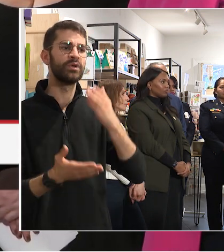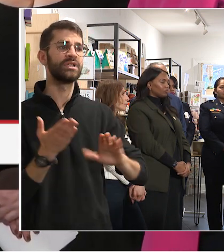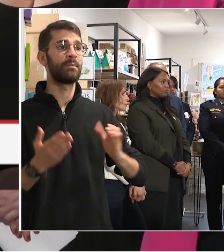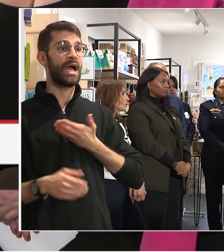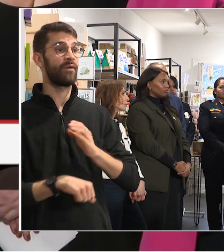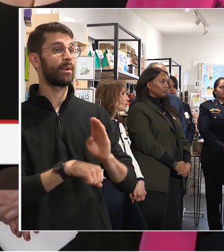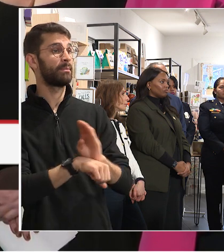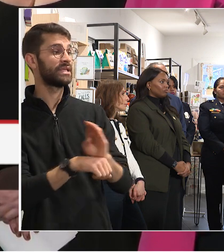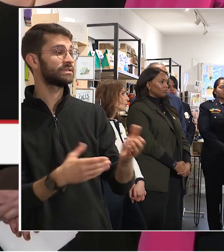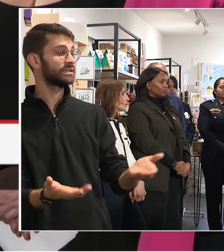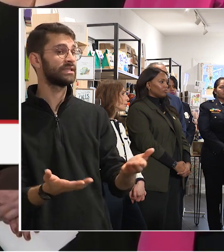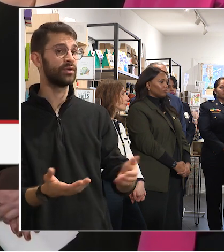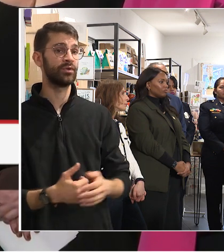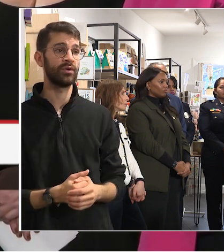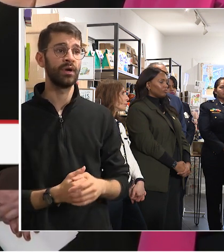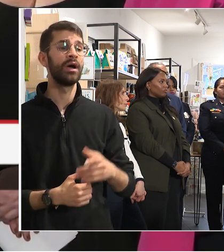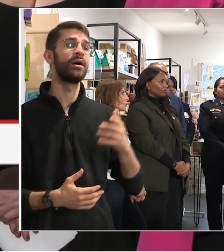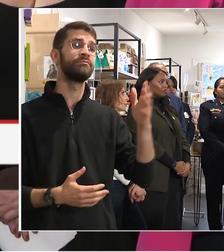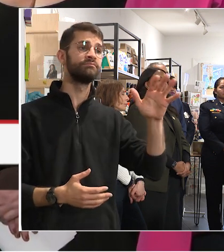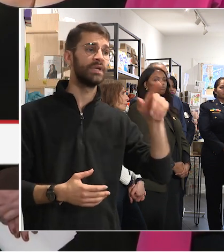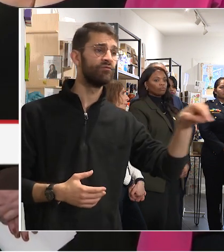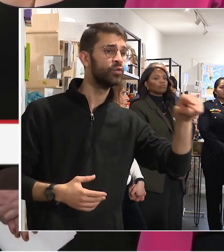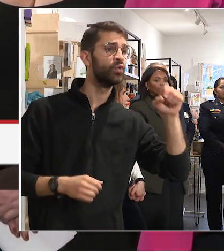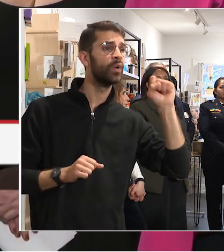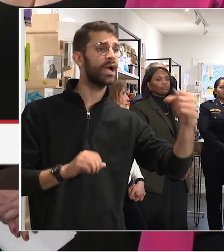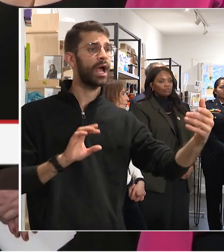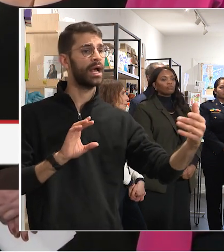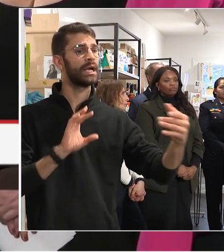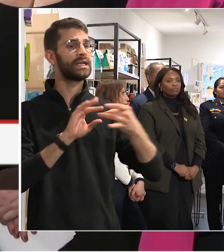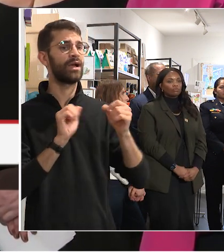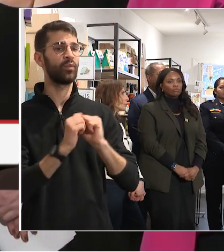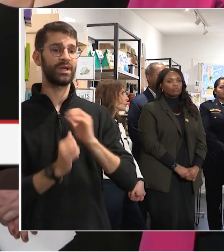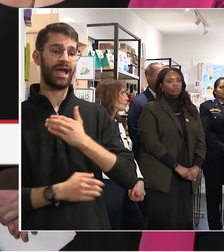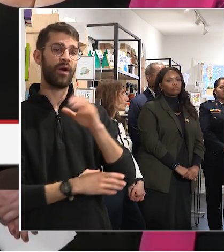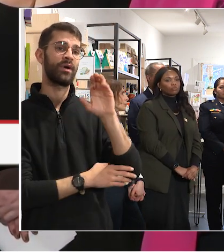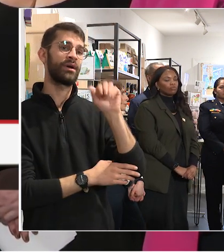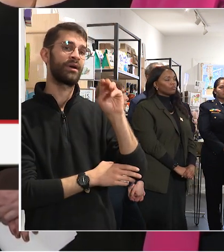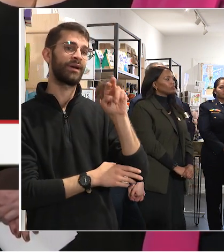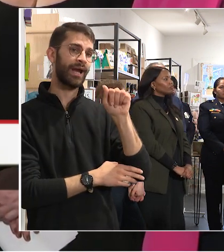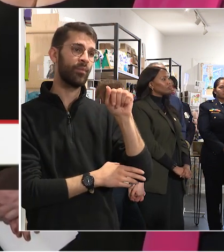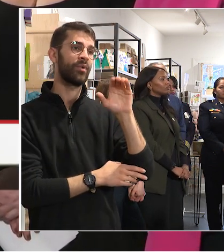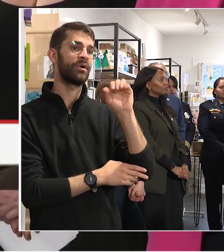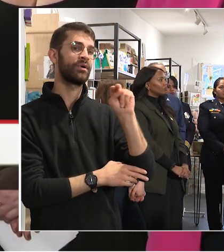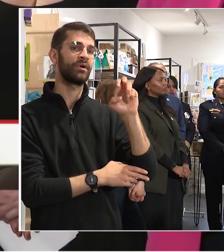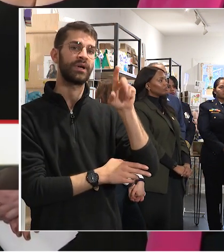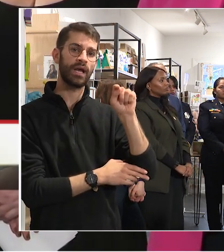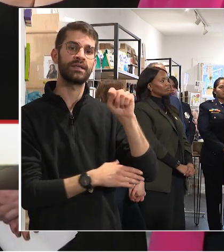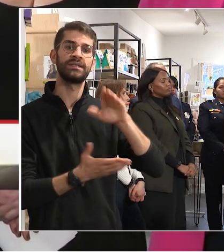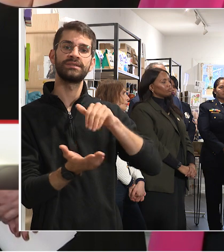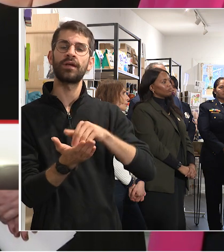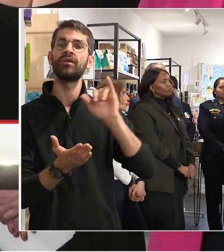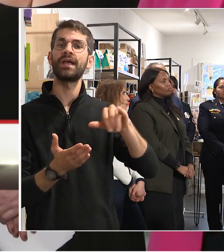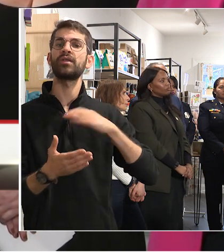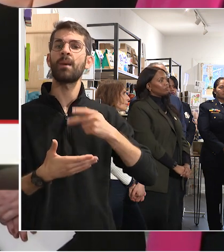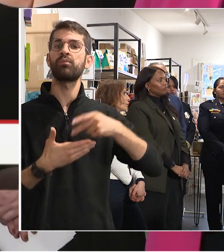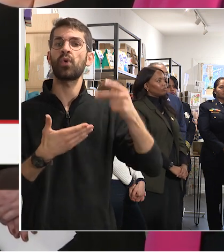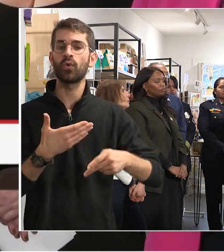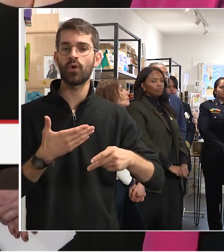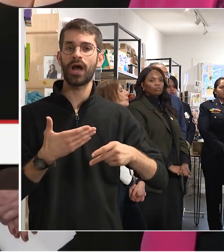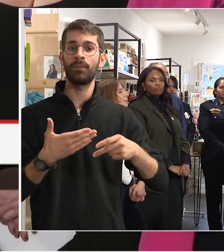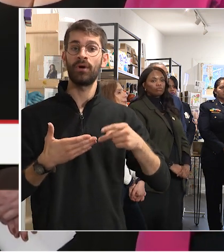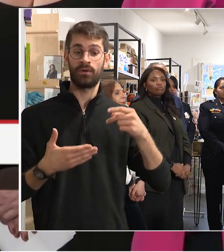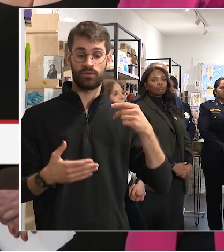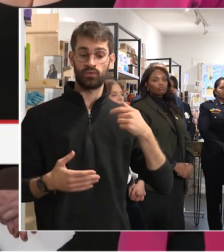is that if you would be so kind to connect with our Camera Connect program, our real-time crime center. It's certainly a way for us when individuals are out